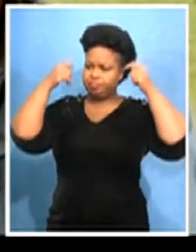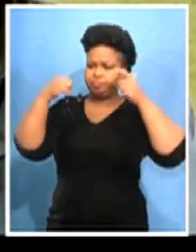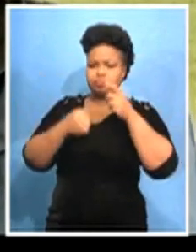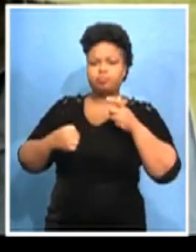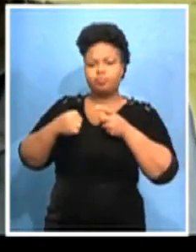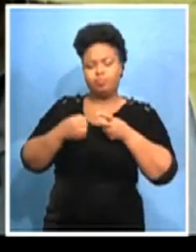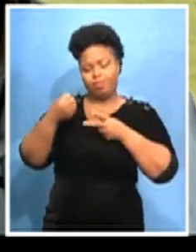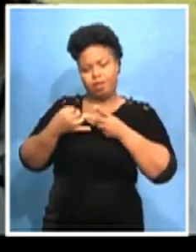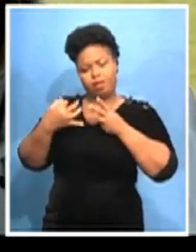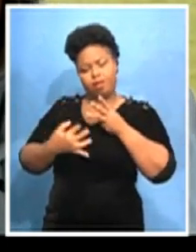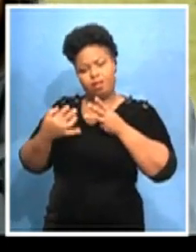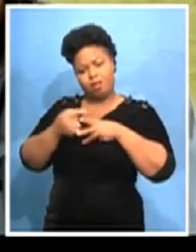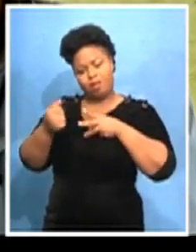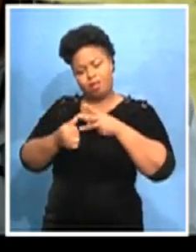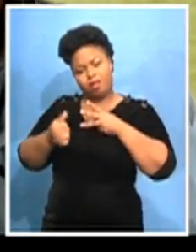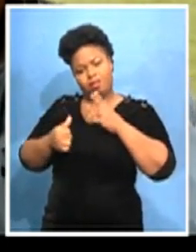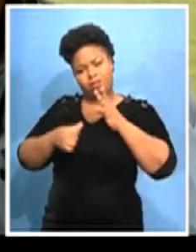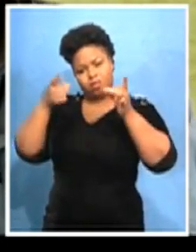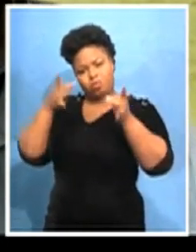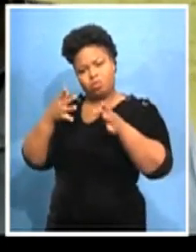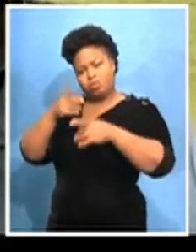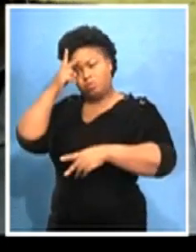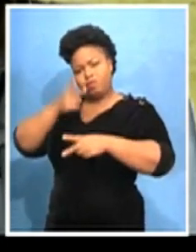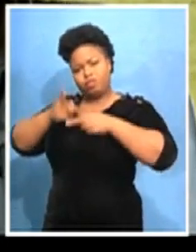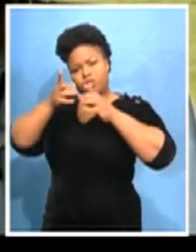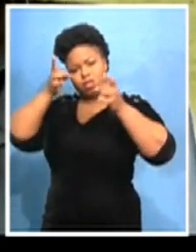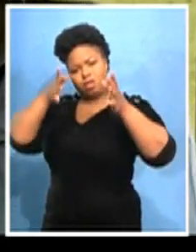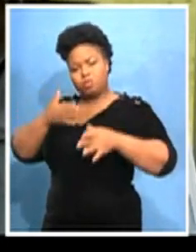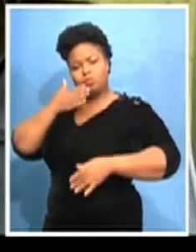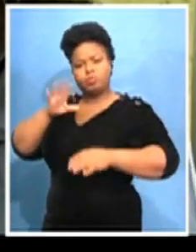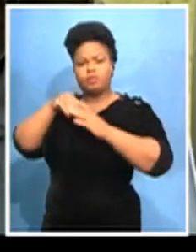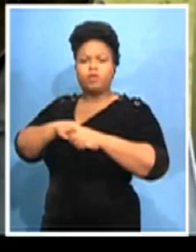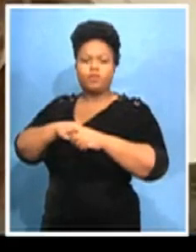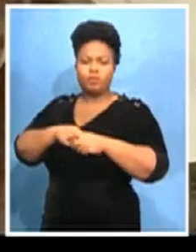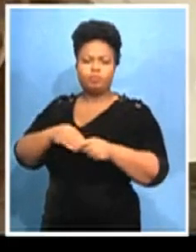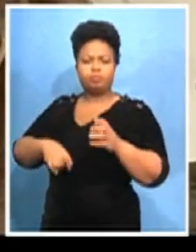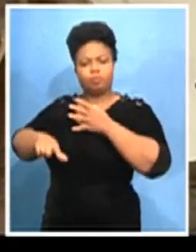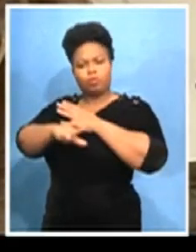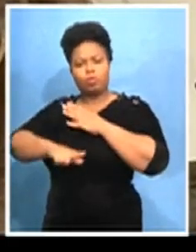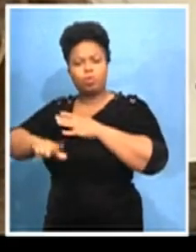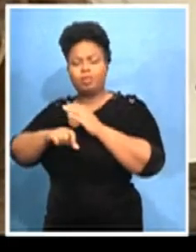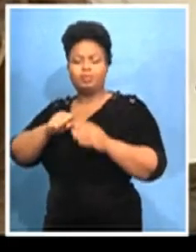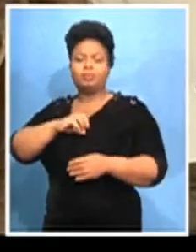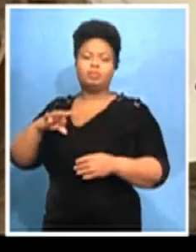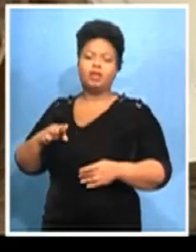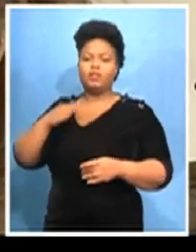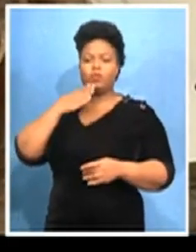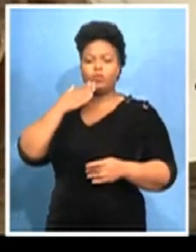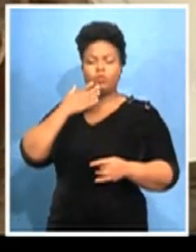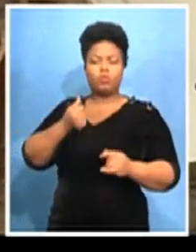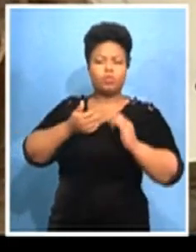the professional hunters that are involved, the locals, field staff with the tracking and skinning, from there the taxidermy